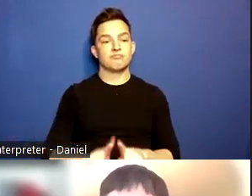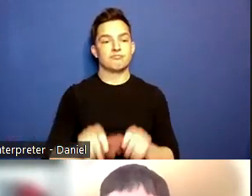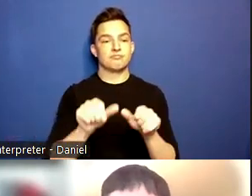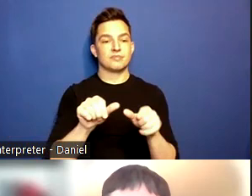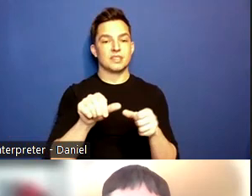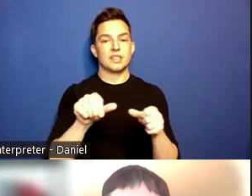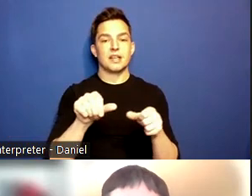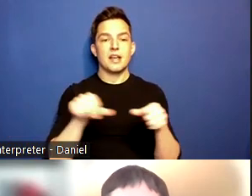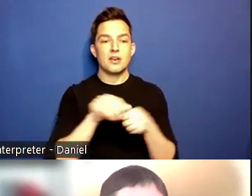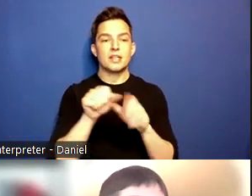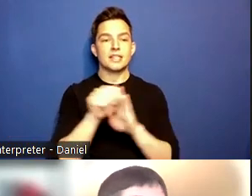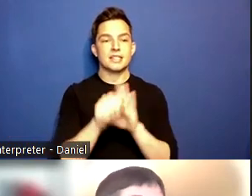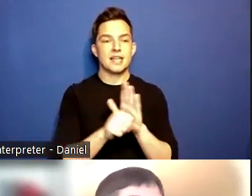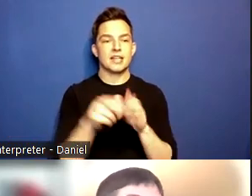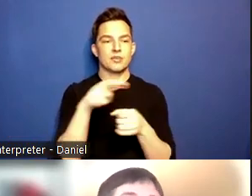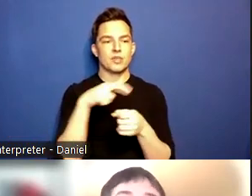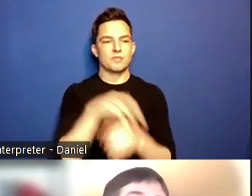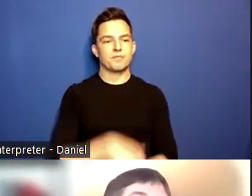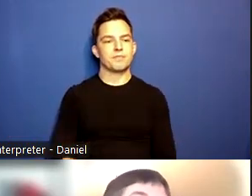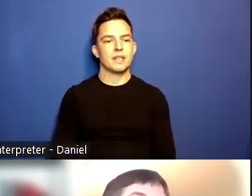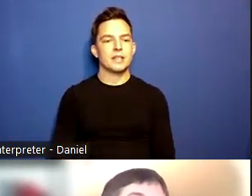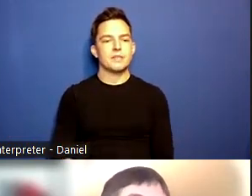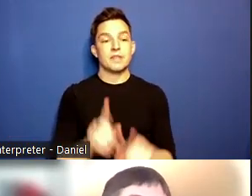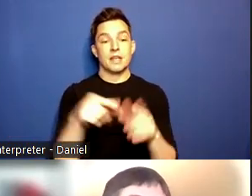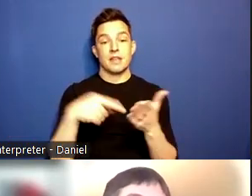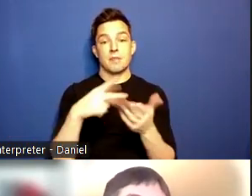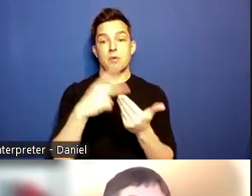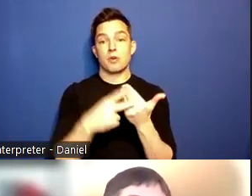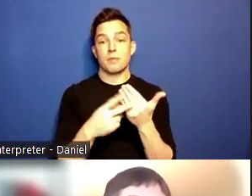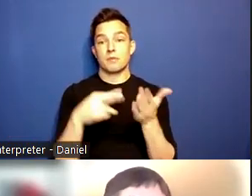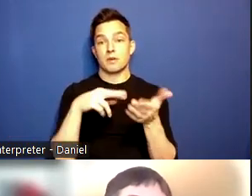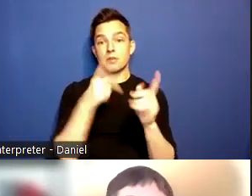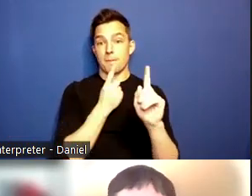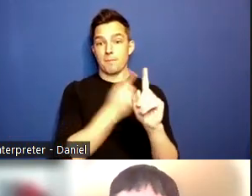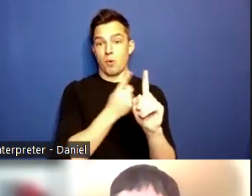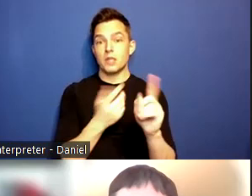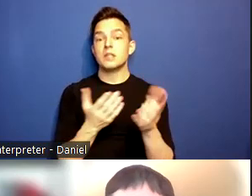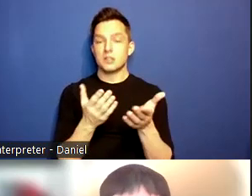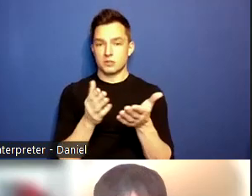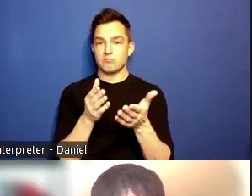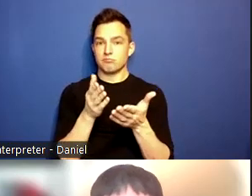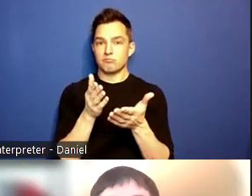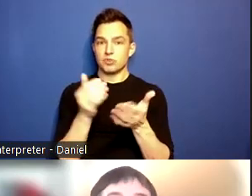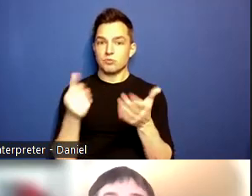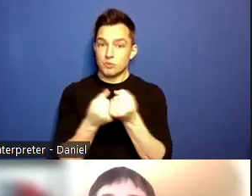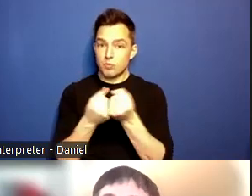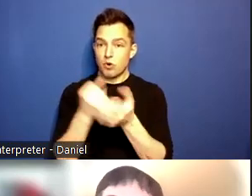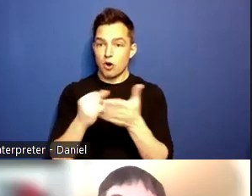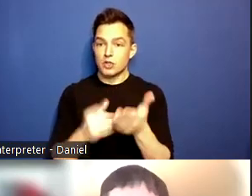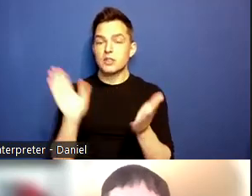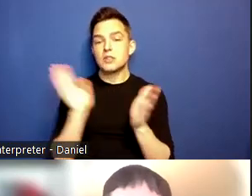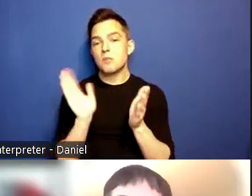states and regions. And the program is intended to support artist tours to small and